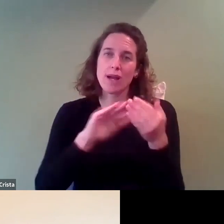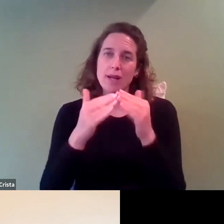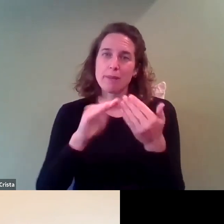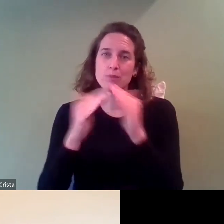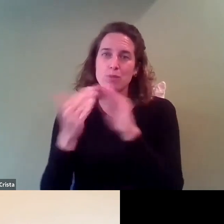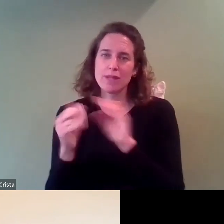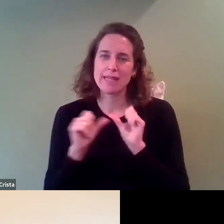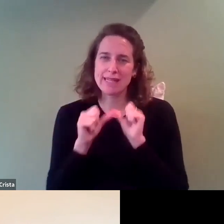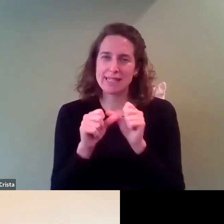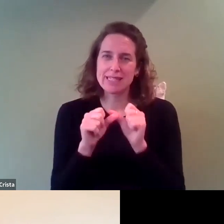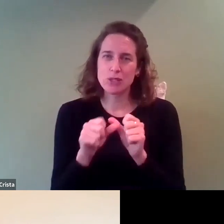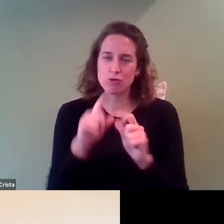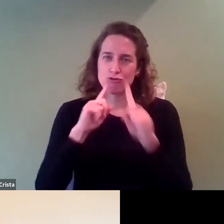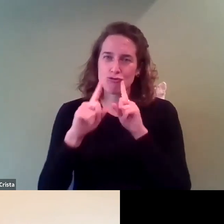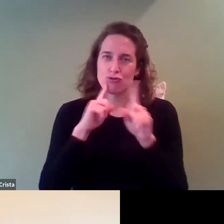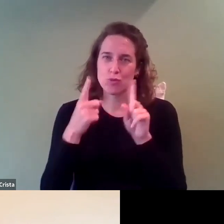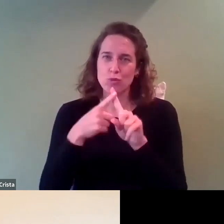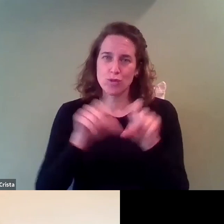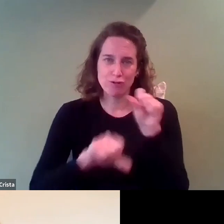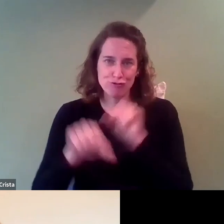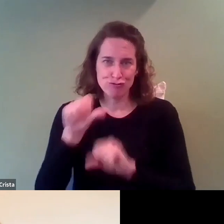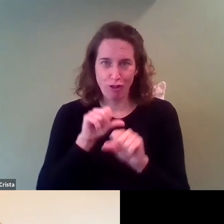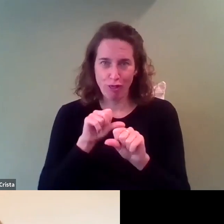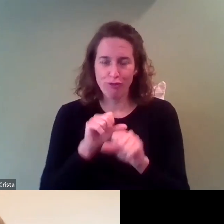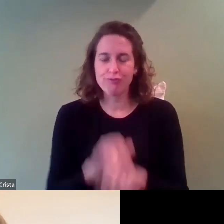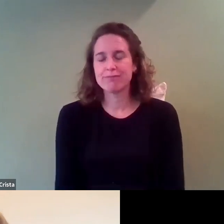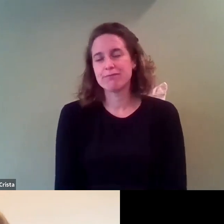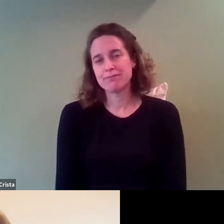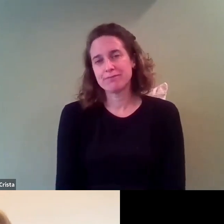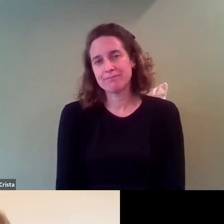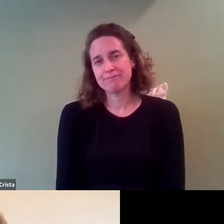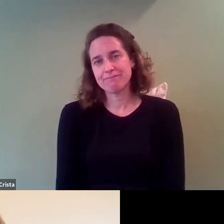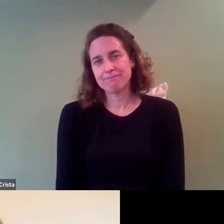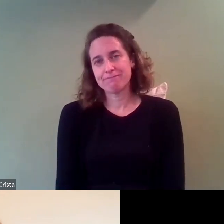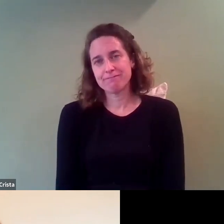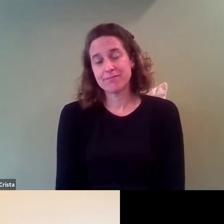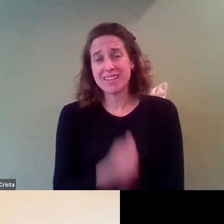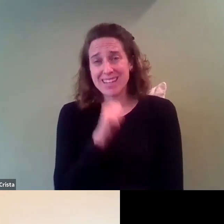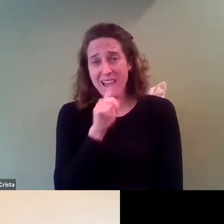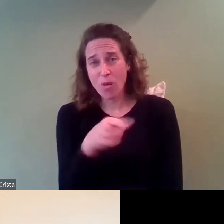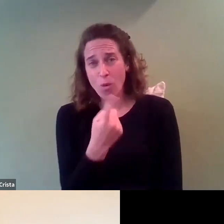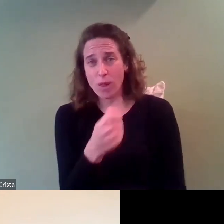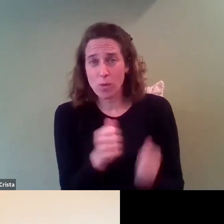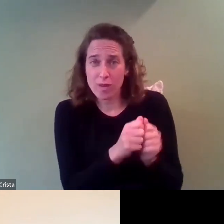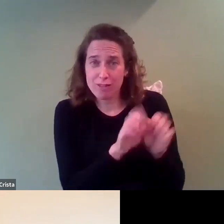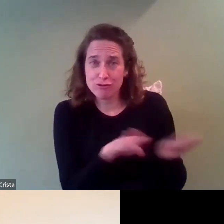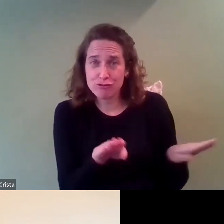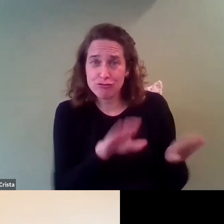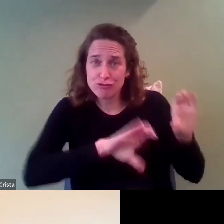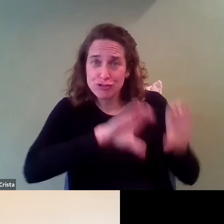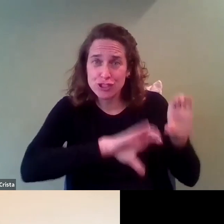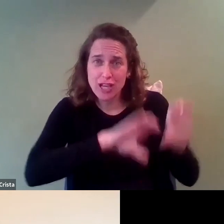on talking to each other about these issues. We don't just have the conversations with our children, but even our friends